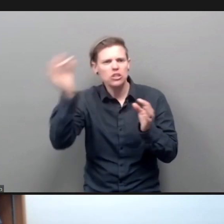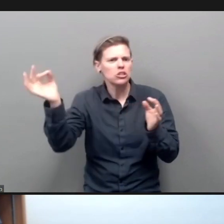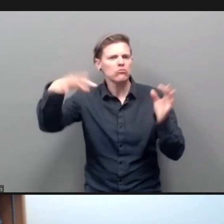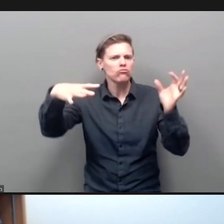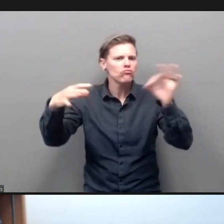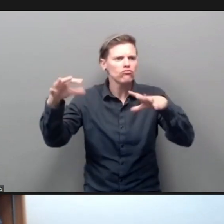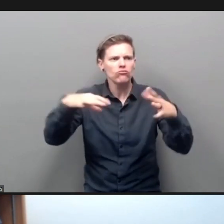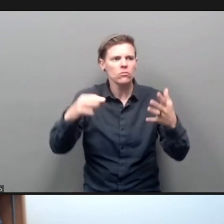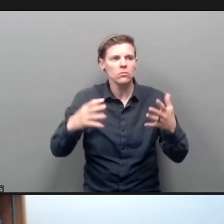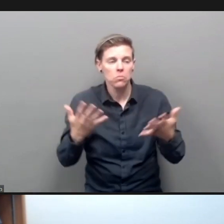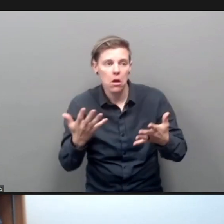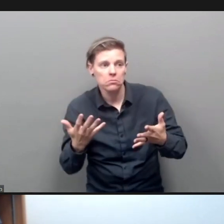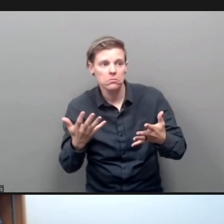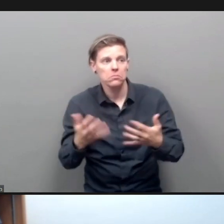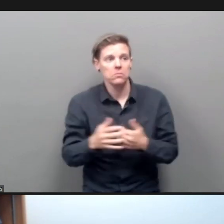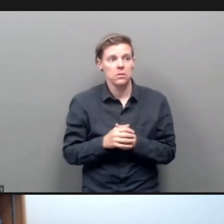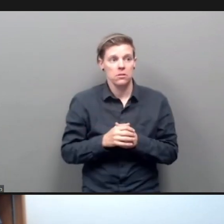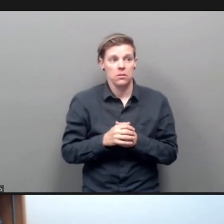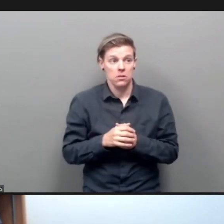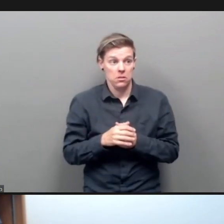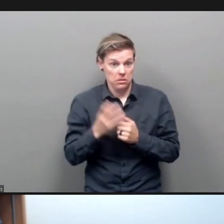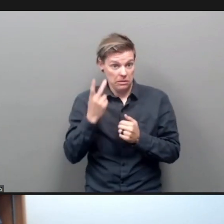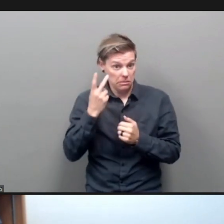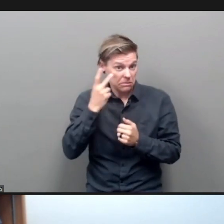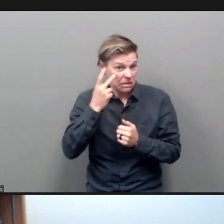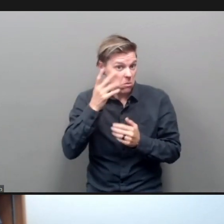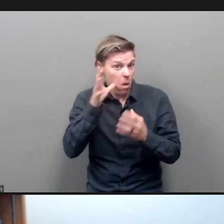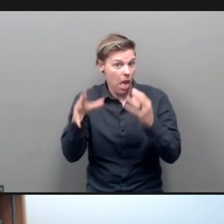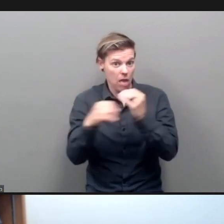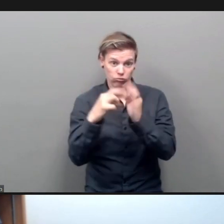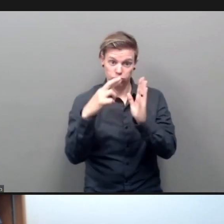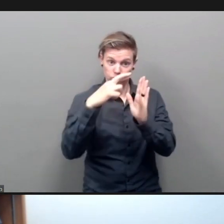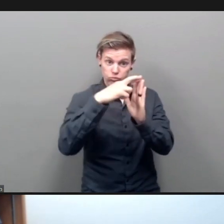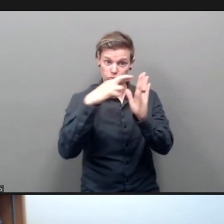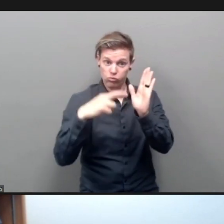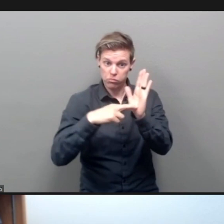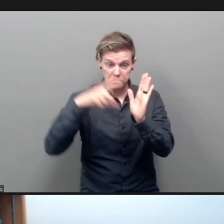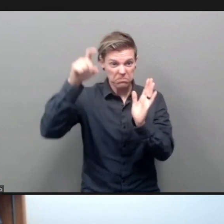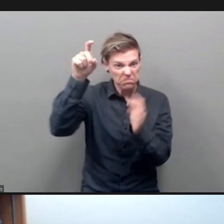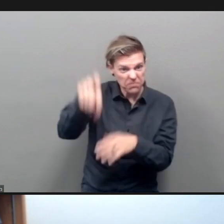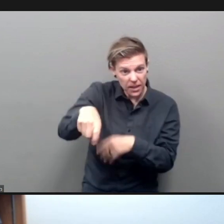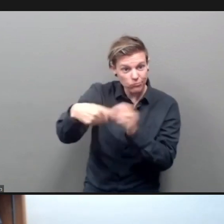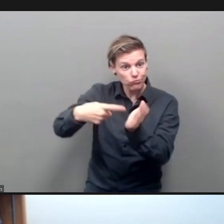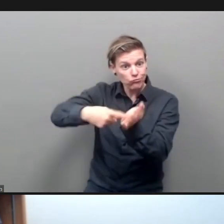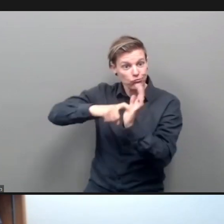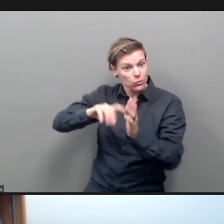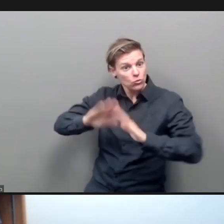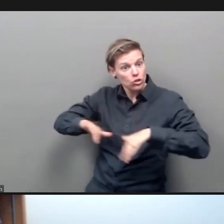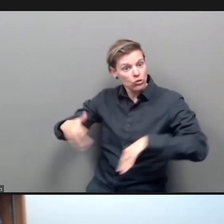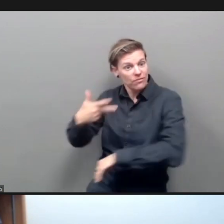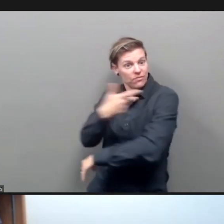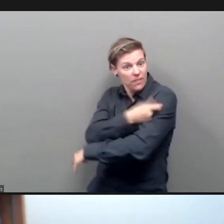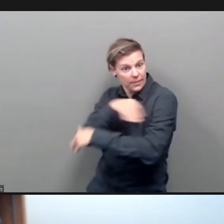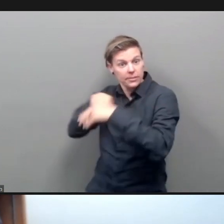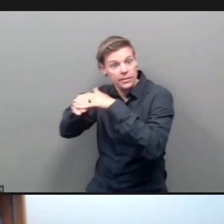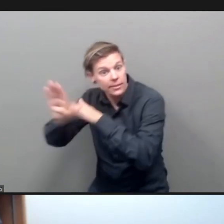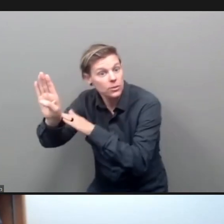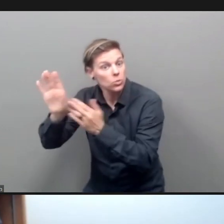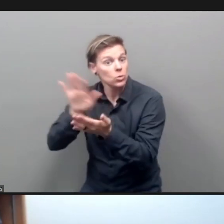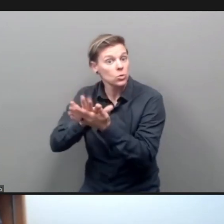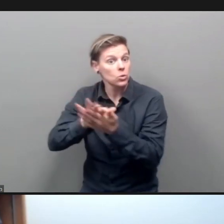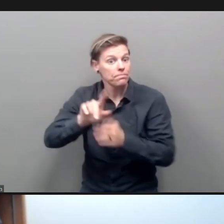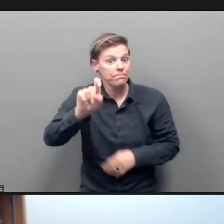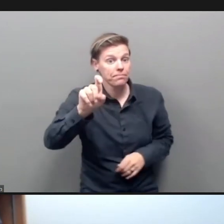any mandates on vaccinations for that group. Could you touch on that, please? Yeah,